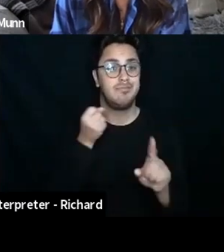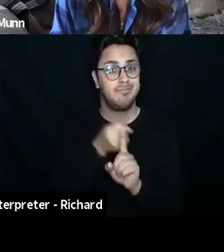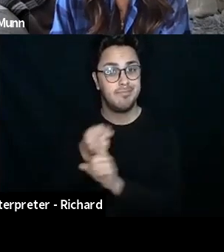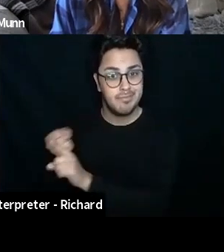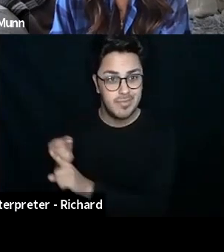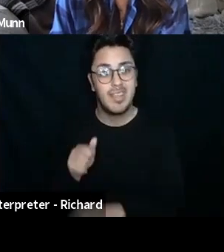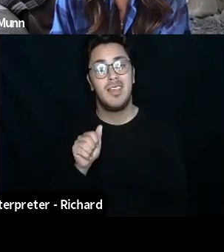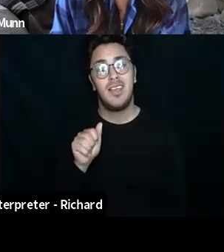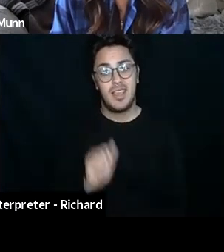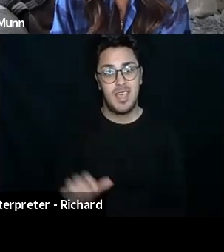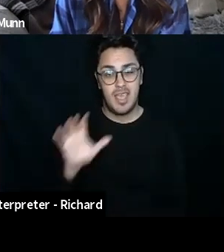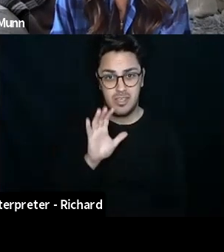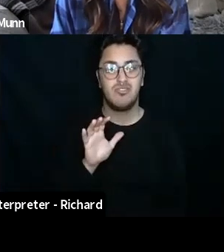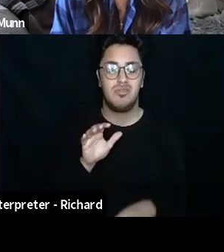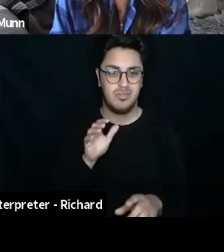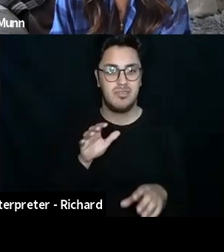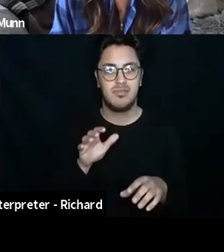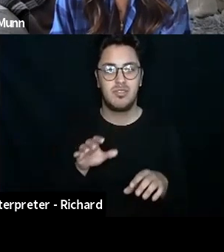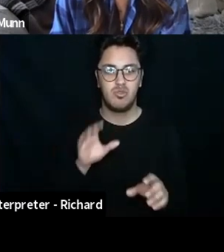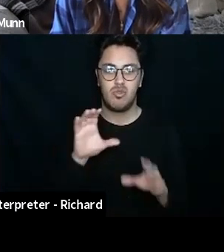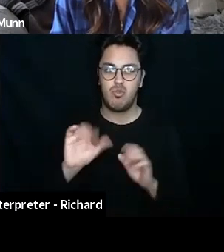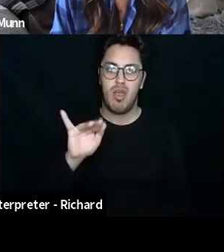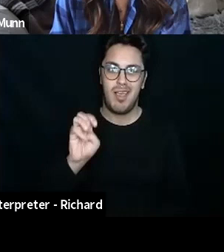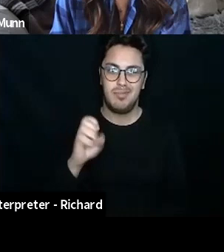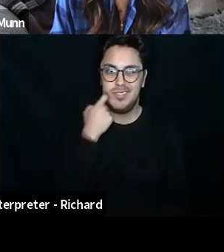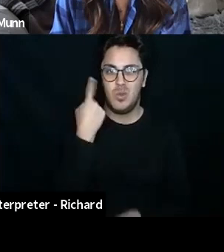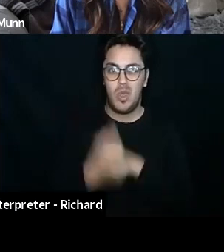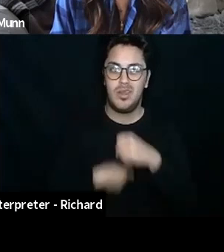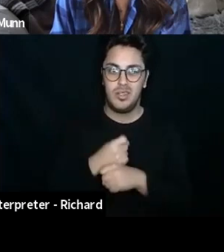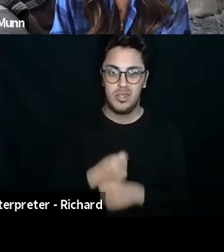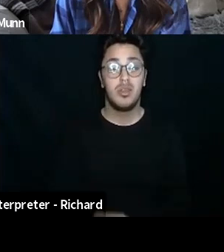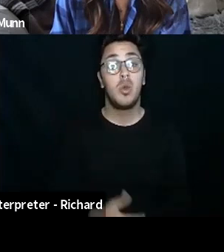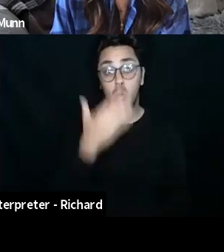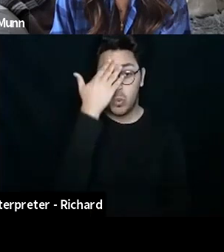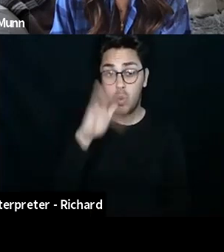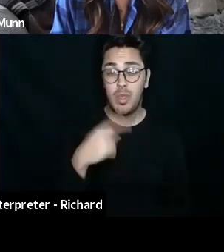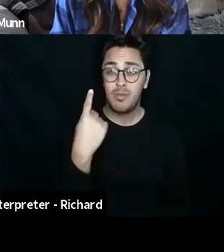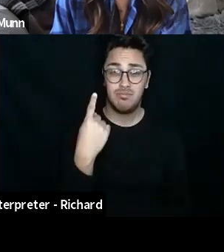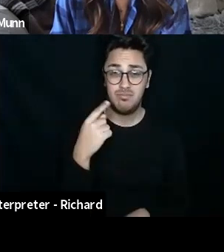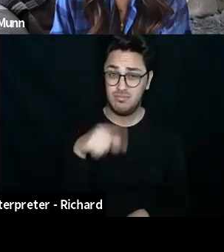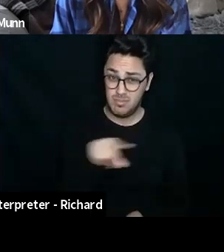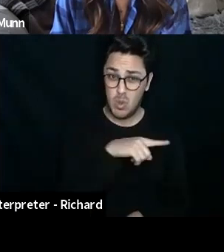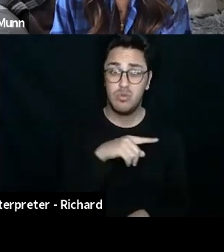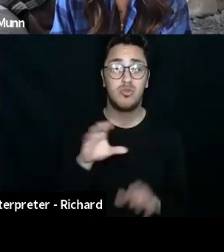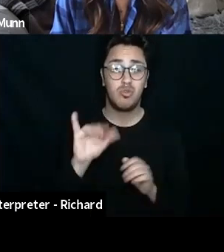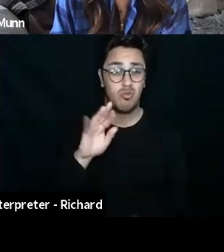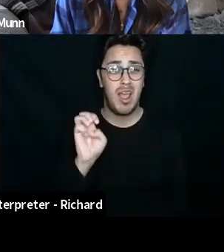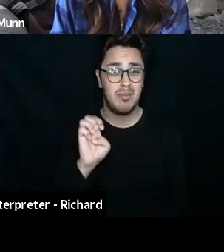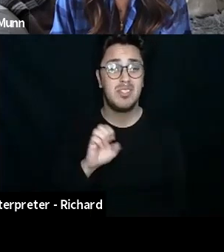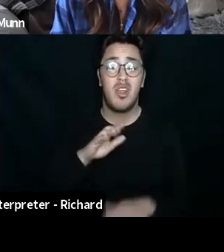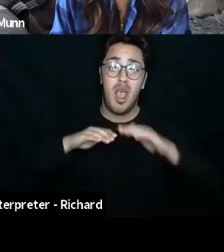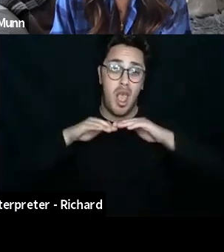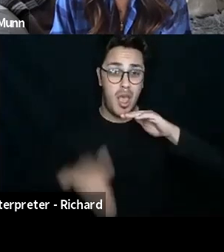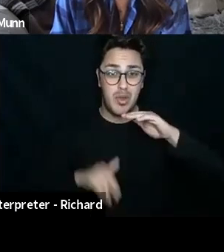and crimes in less than a year. We know that these crimes are being underreported. Dion,